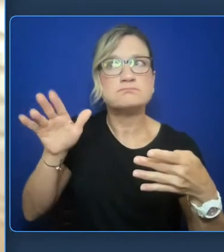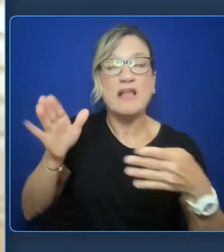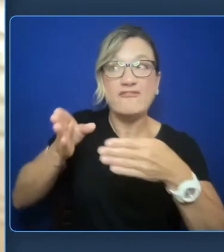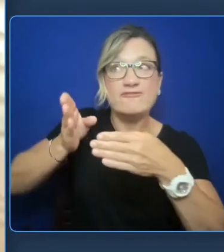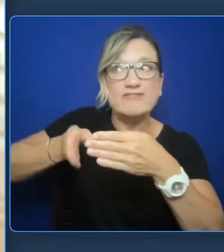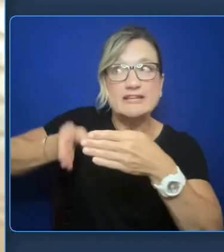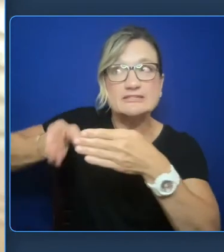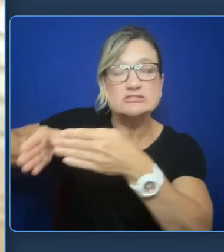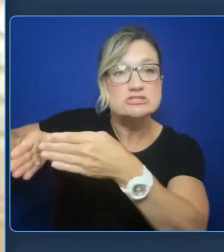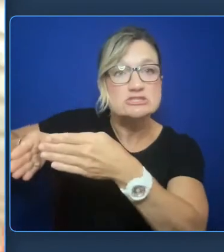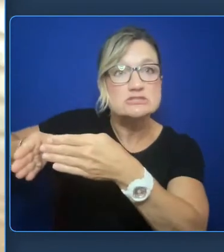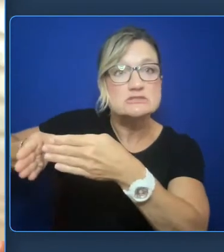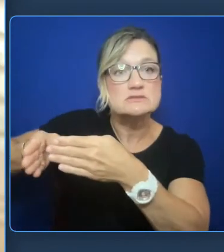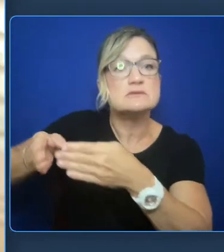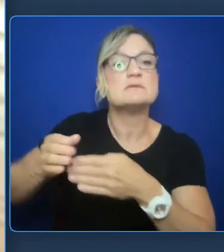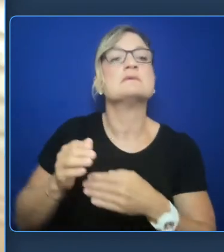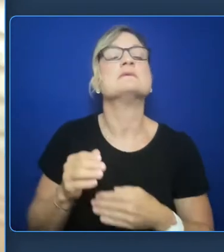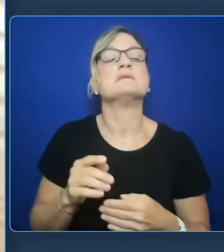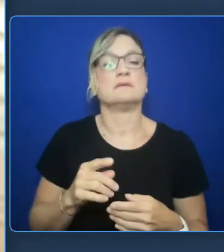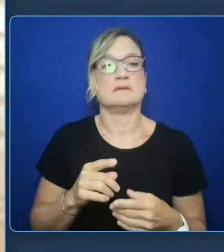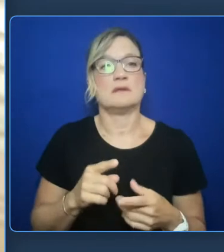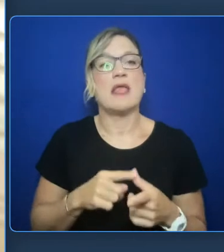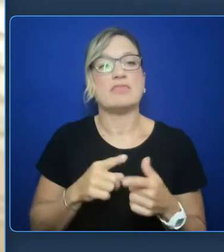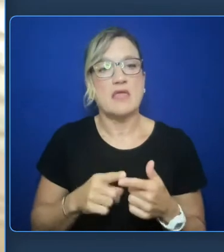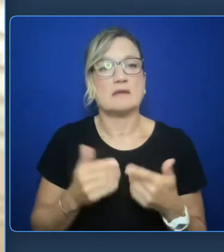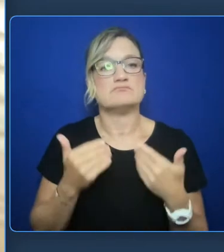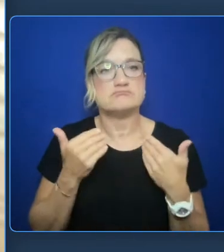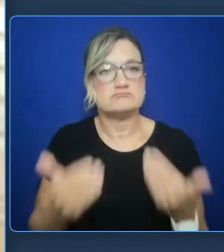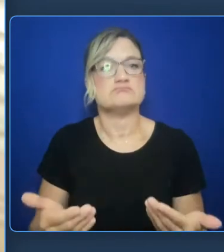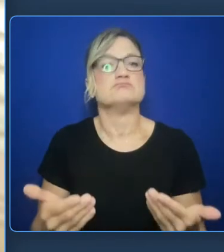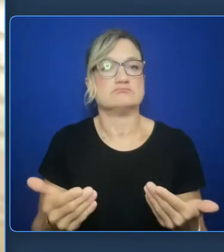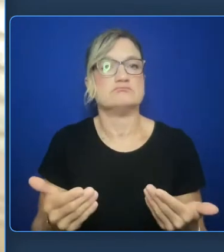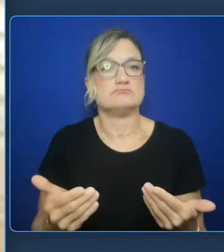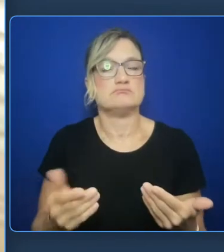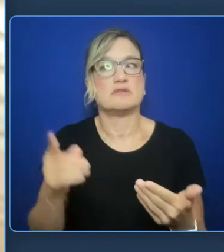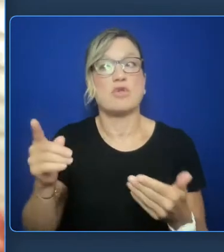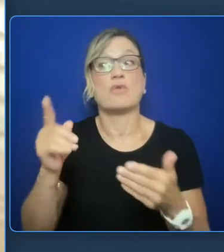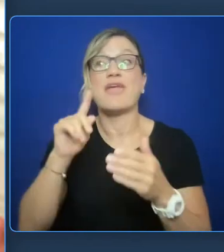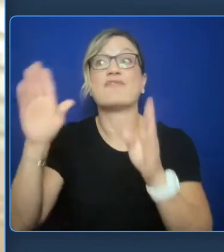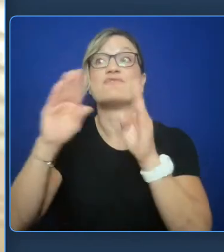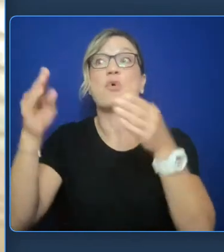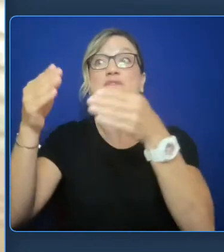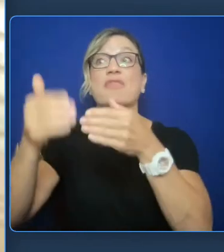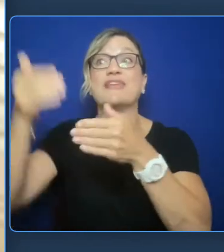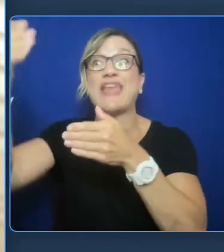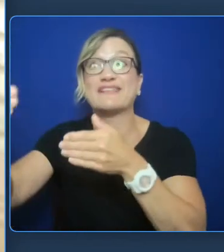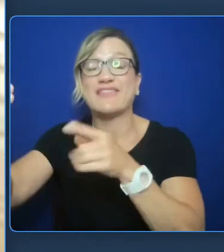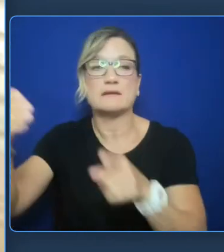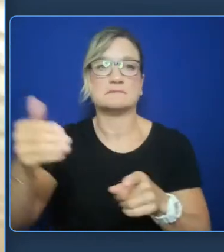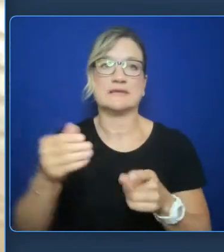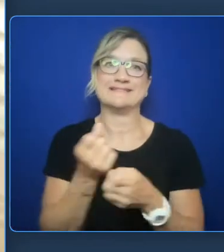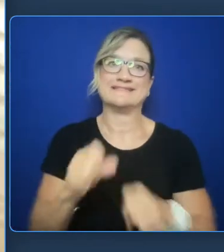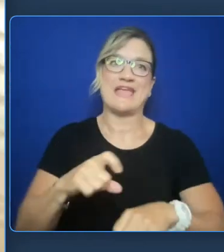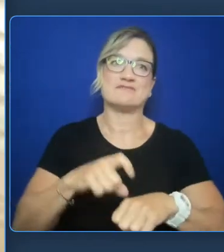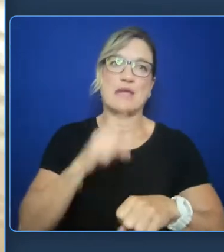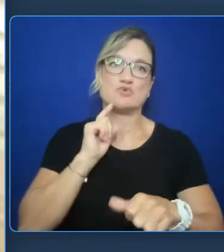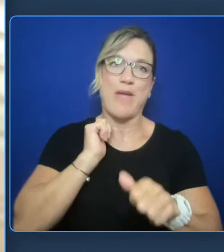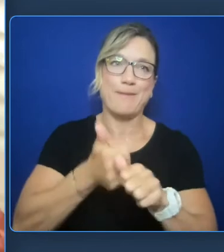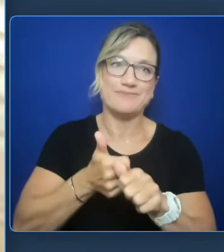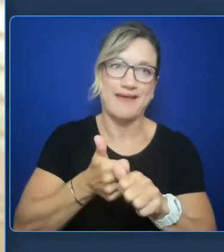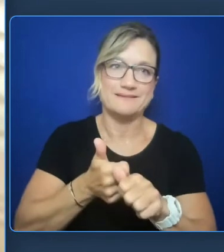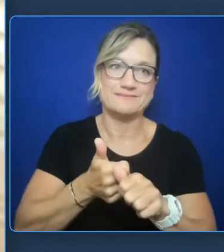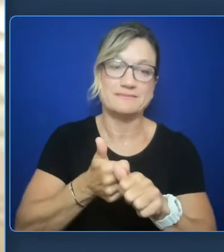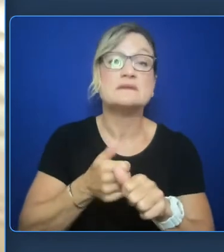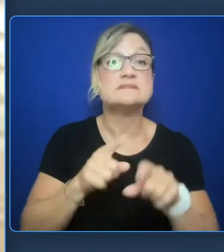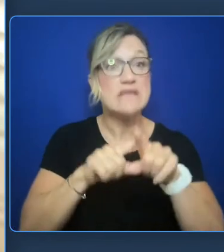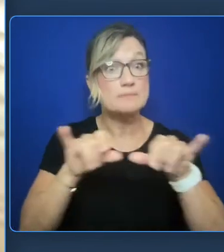finish everything they were going to do with that. And then as they focus on the next thing, I find that to be a really safe time to update. It's the